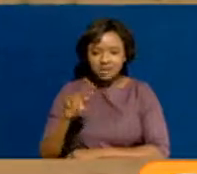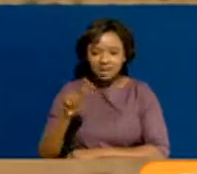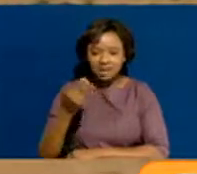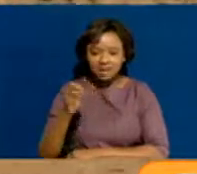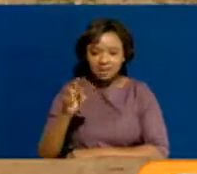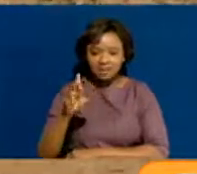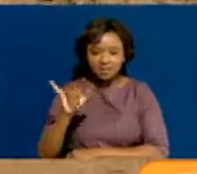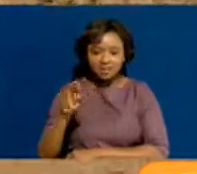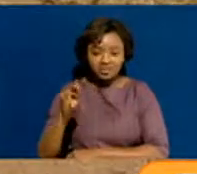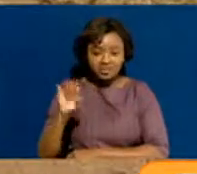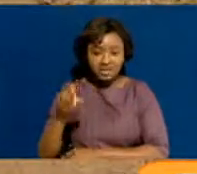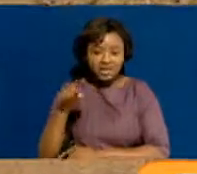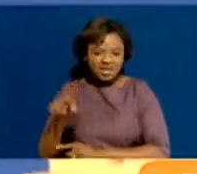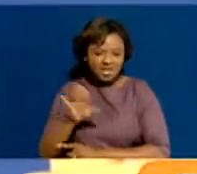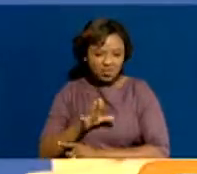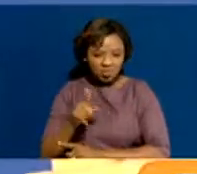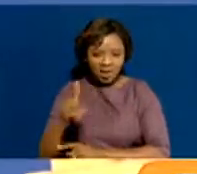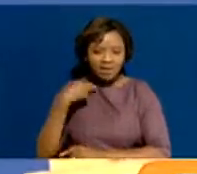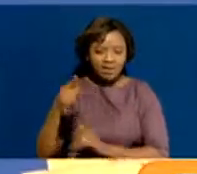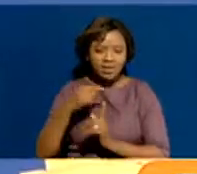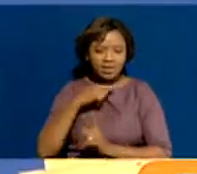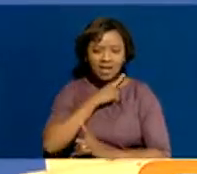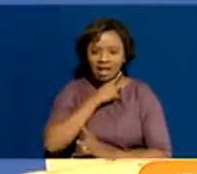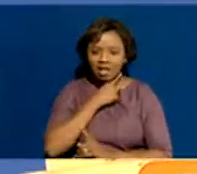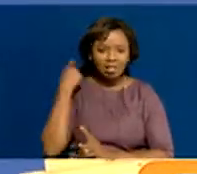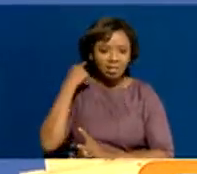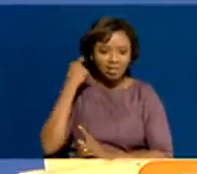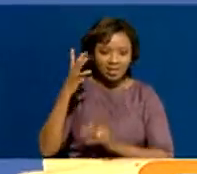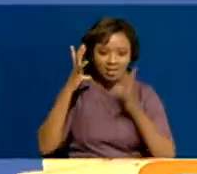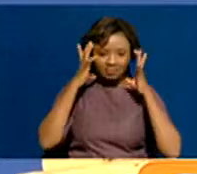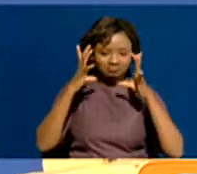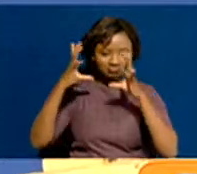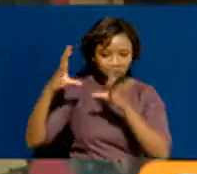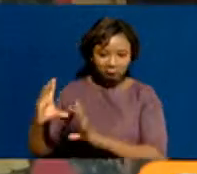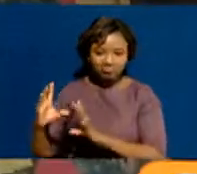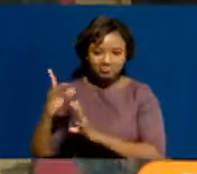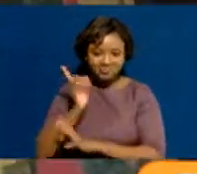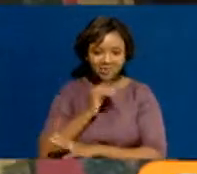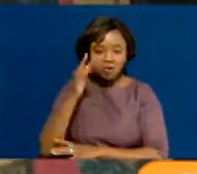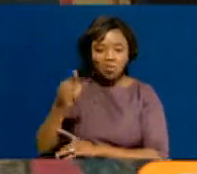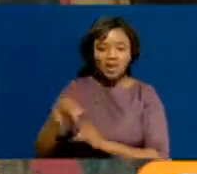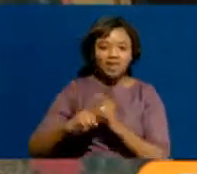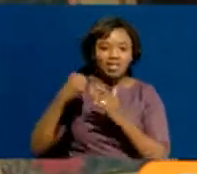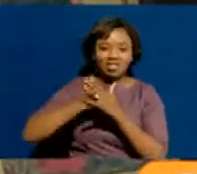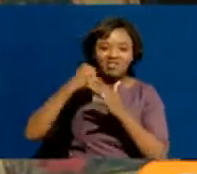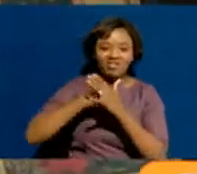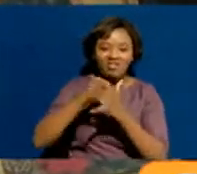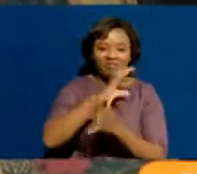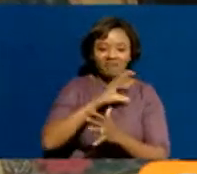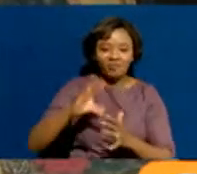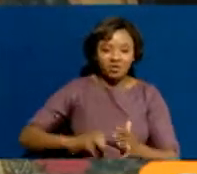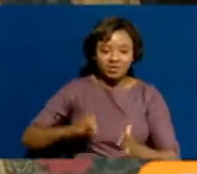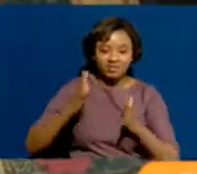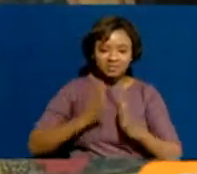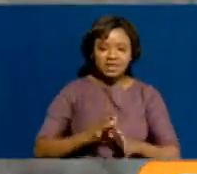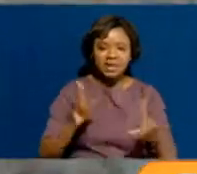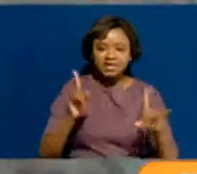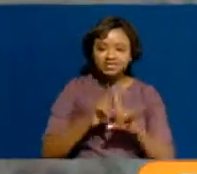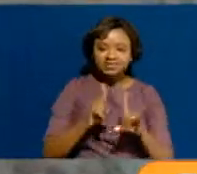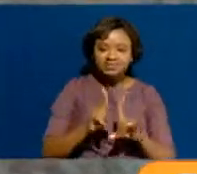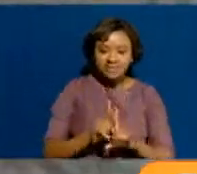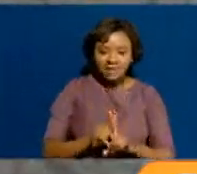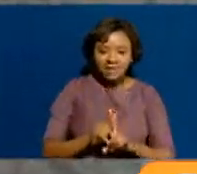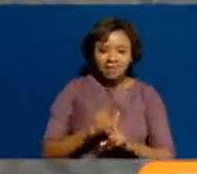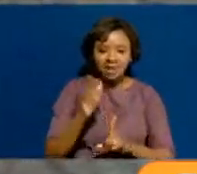have been beheaded for championing Christianity. Later, it is believed that a monk got a vision of her body